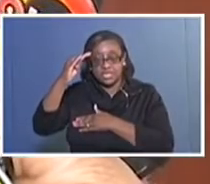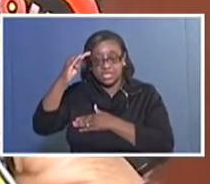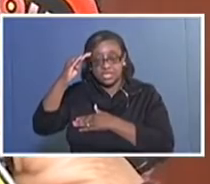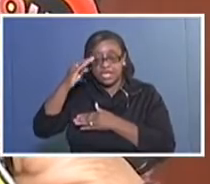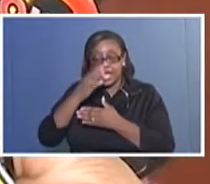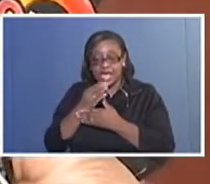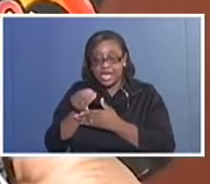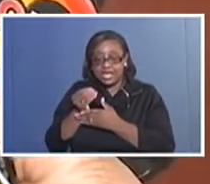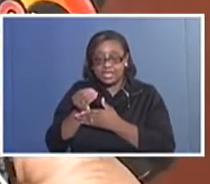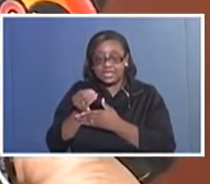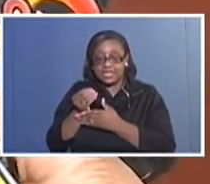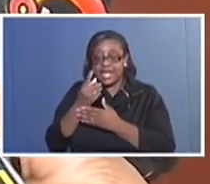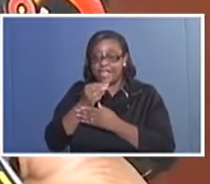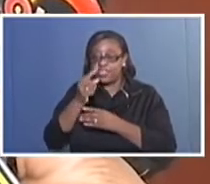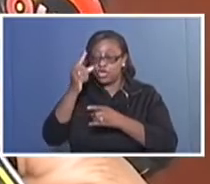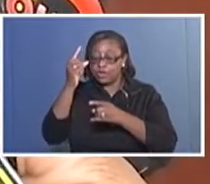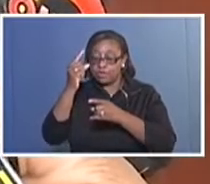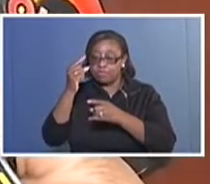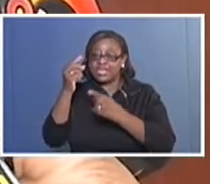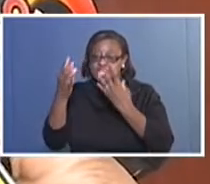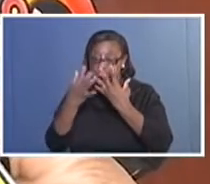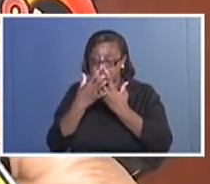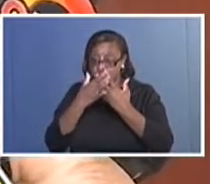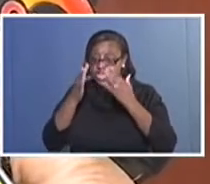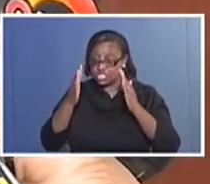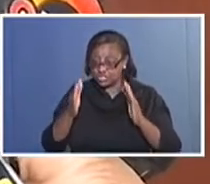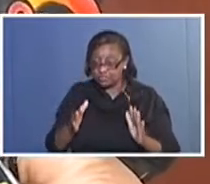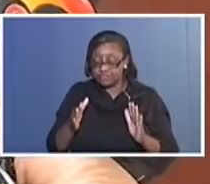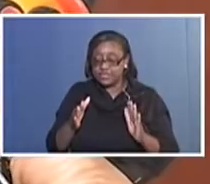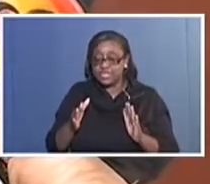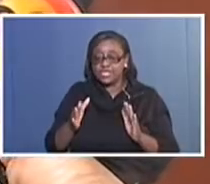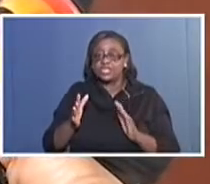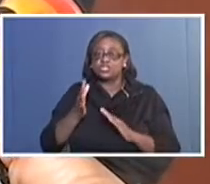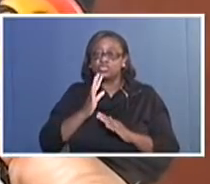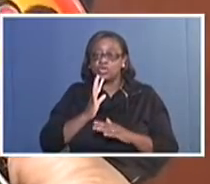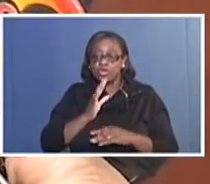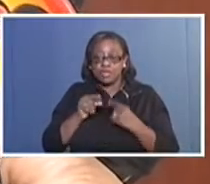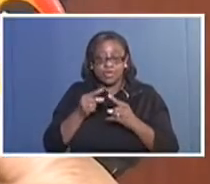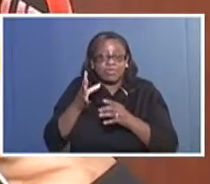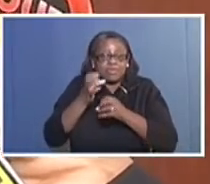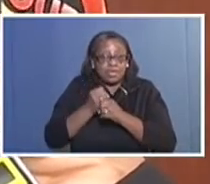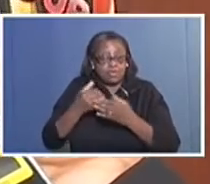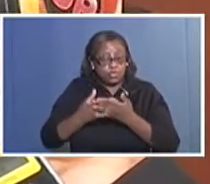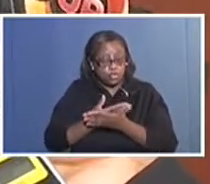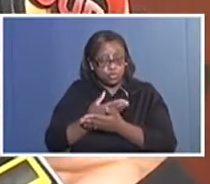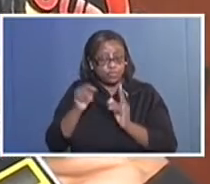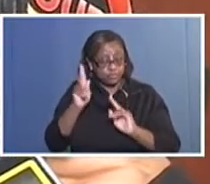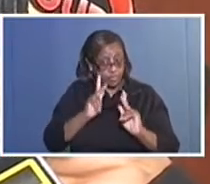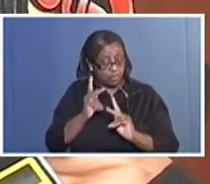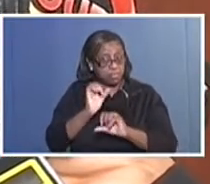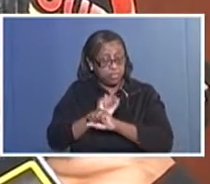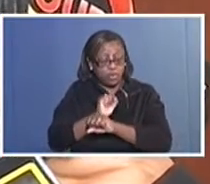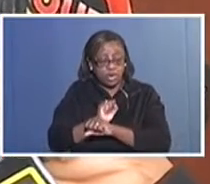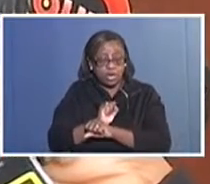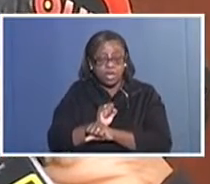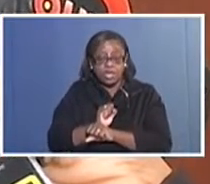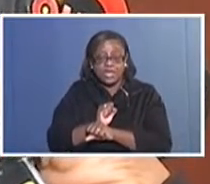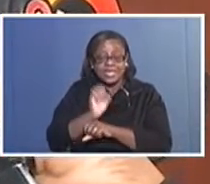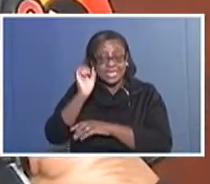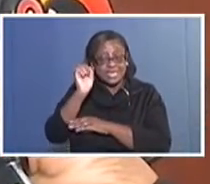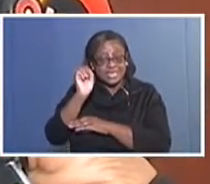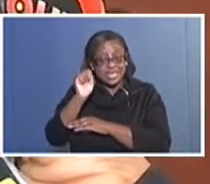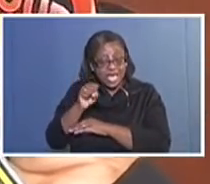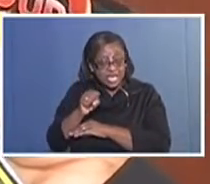matter, the Bahamas Department of Corrections are looking to take in new squads. While vaccinations